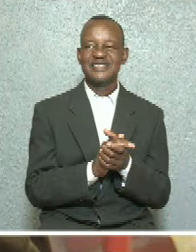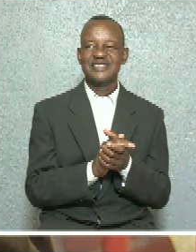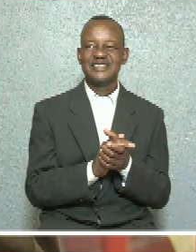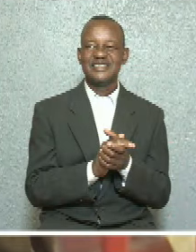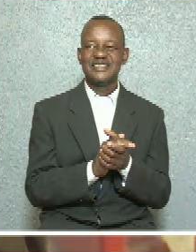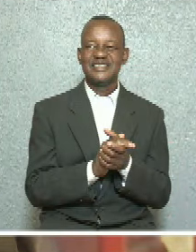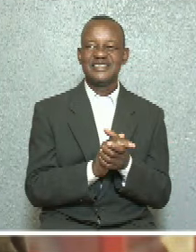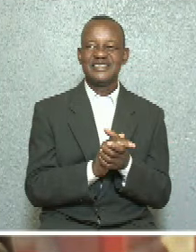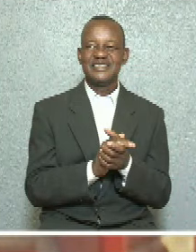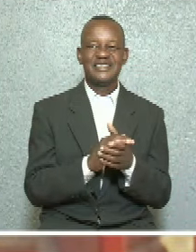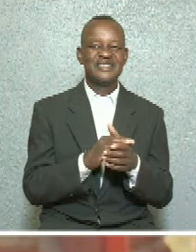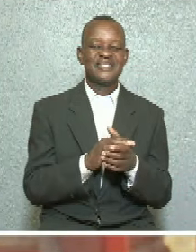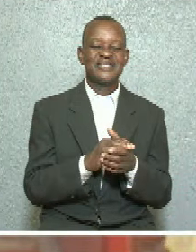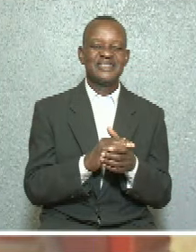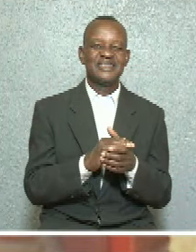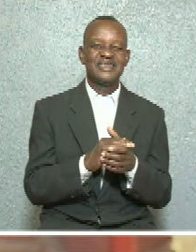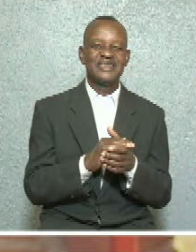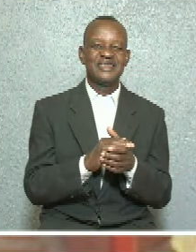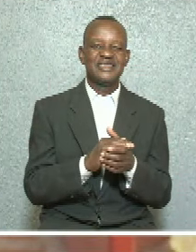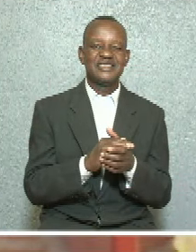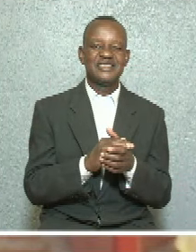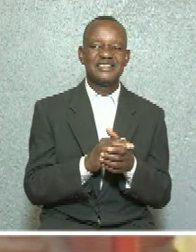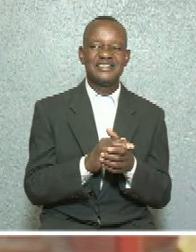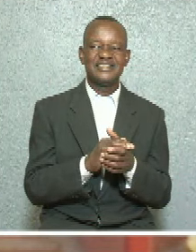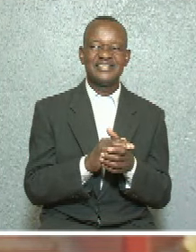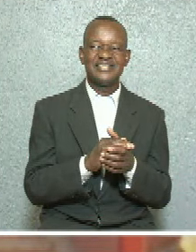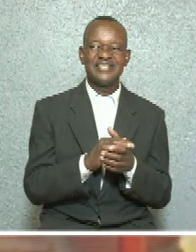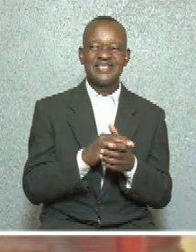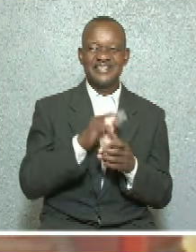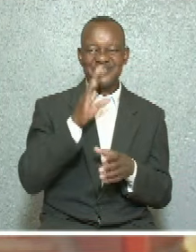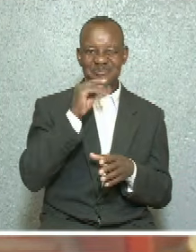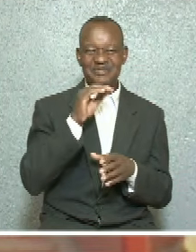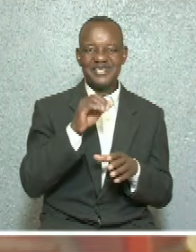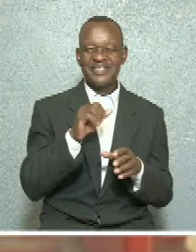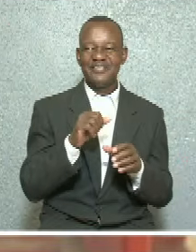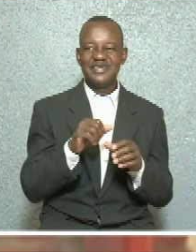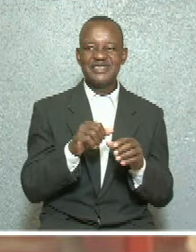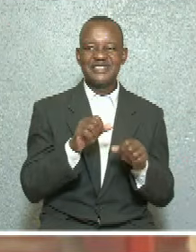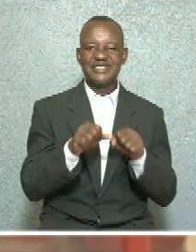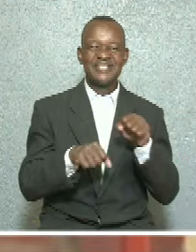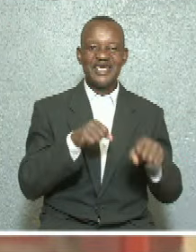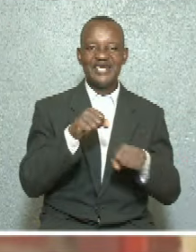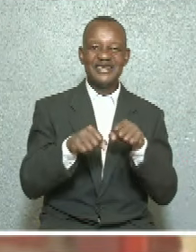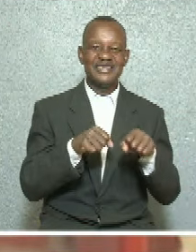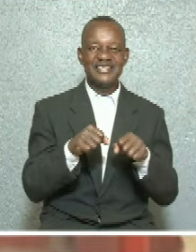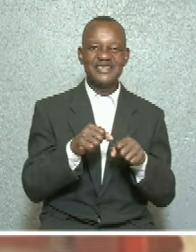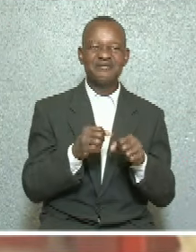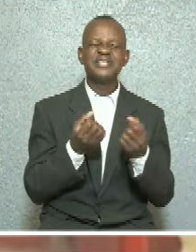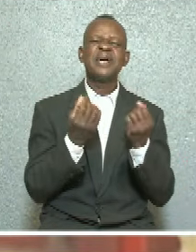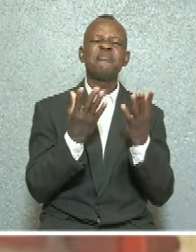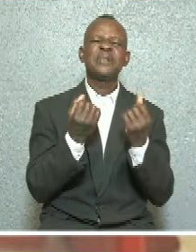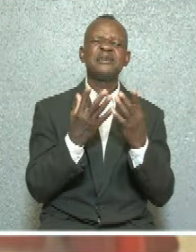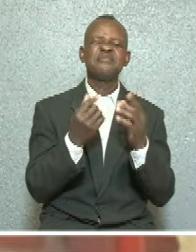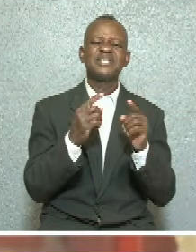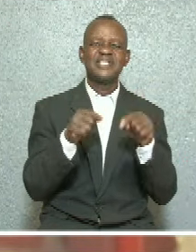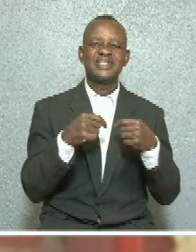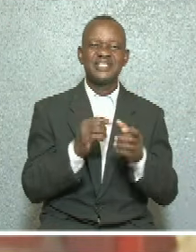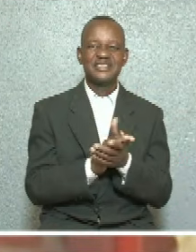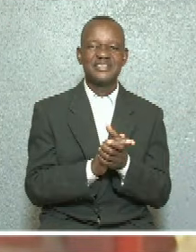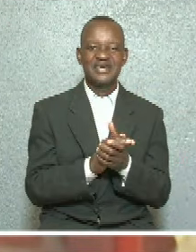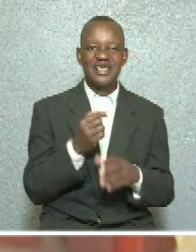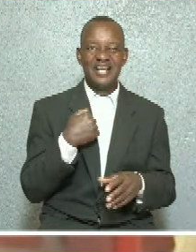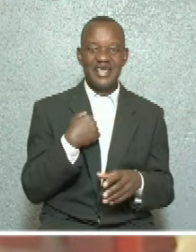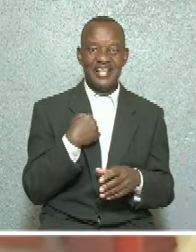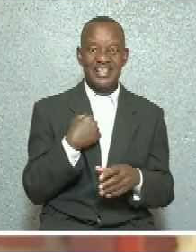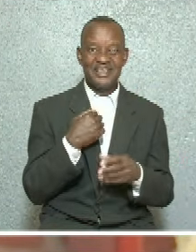There are so many. I can't. I'm shy. I'm really shy. For the first time, I'm shy. And it's just kids and parents